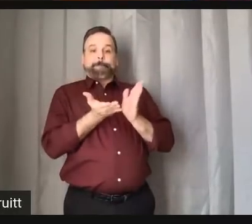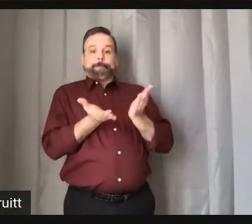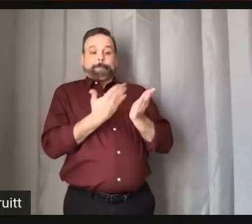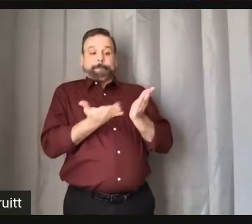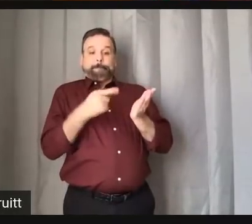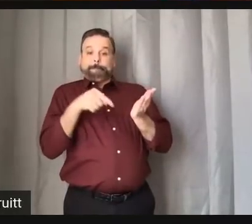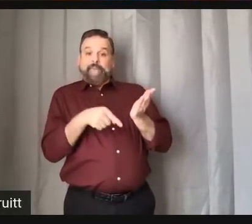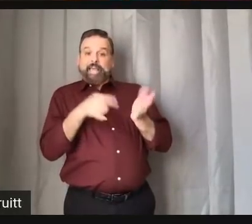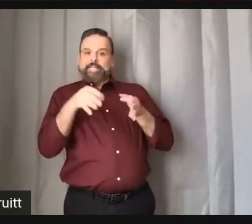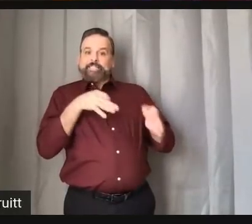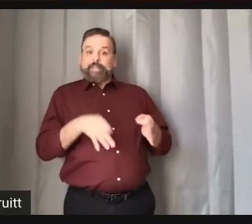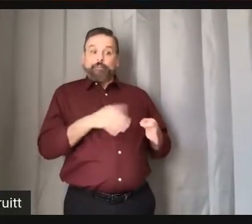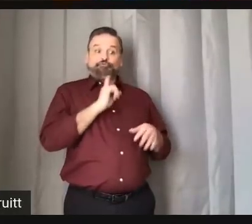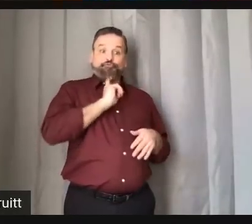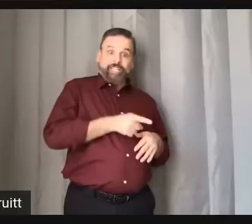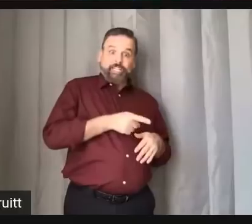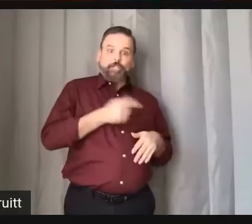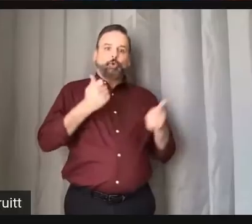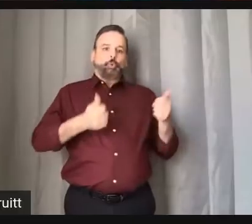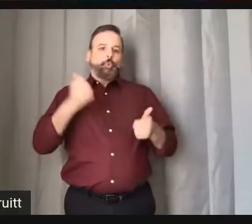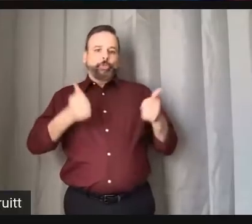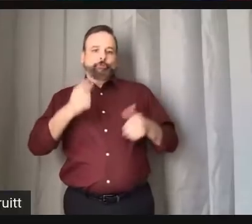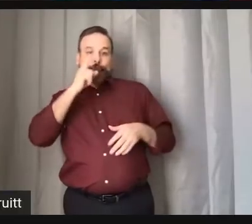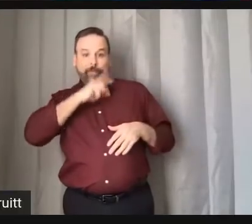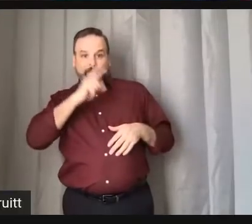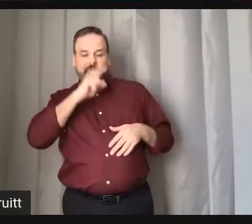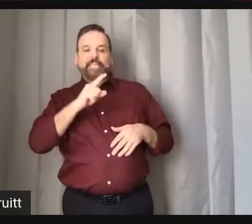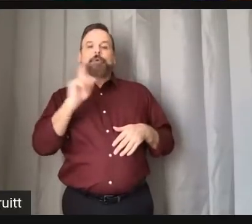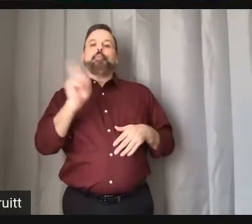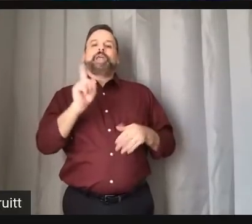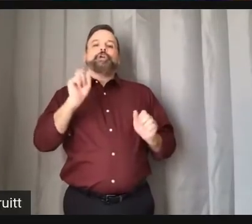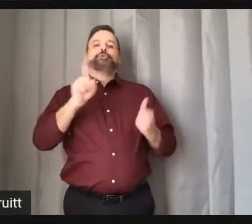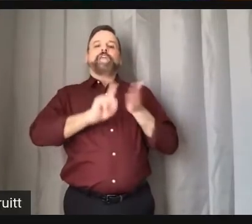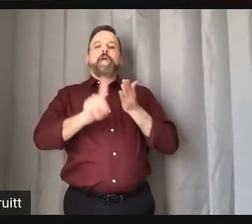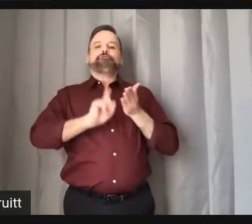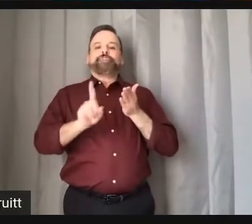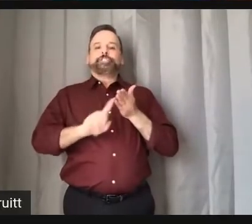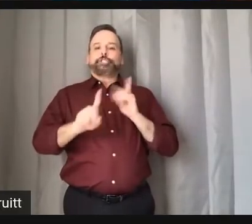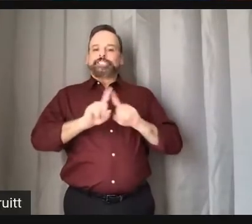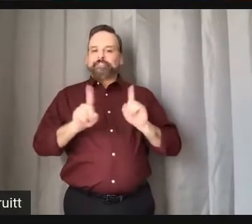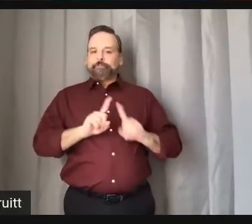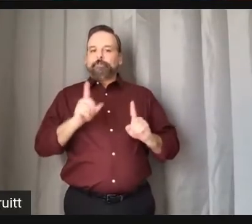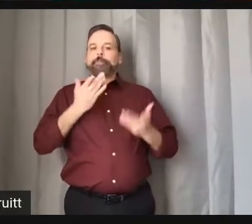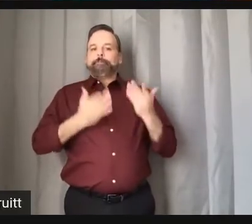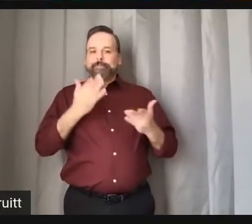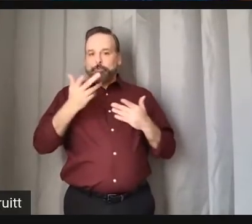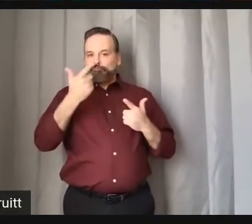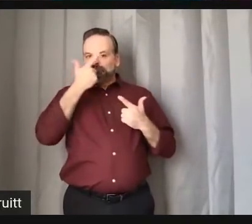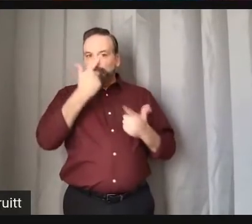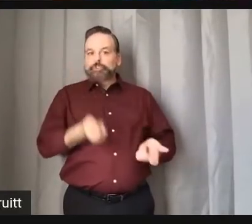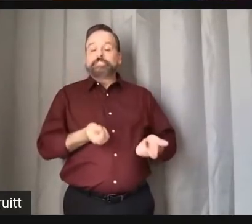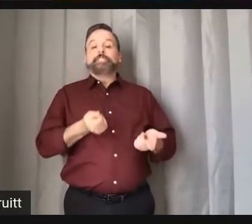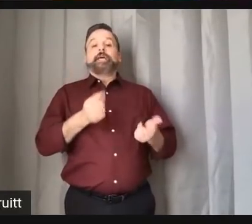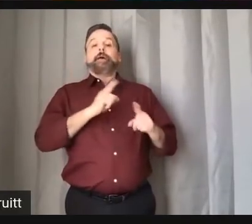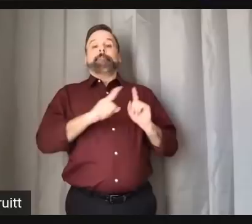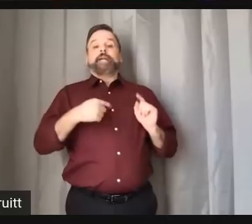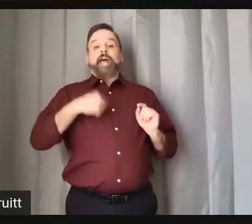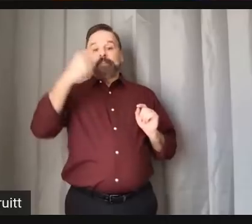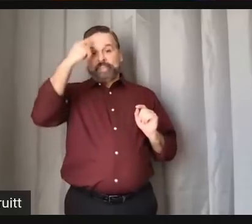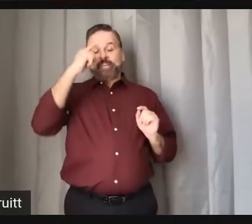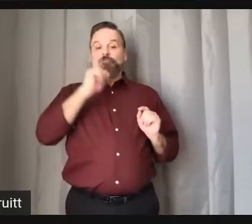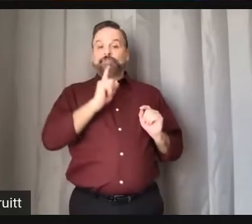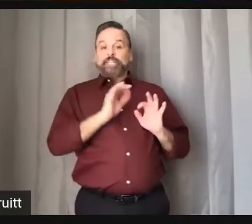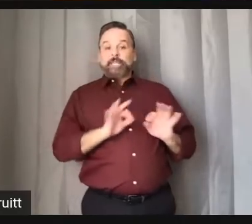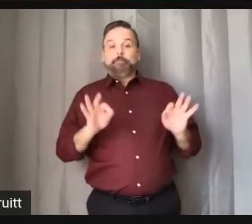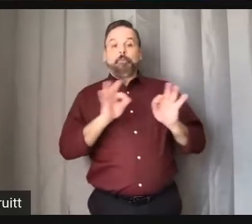real, what's made up, you know, where are further resources where you can go look up different things that were interesting to you. But I think this is where it's